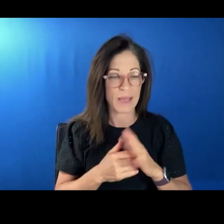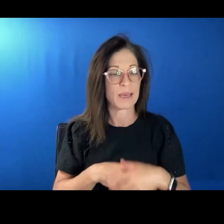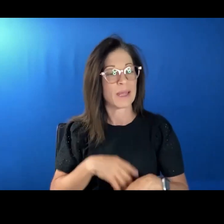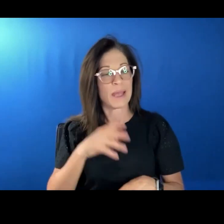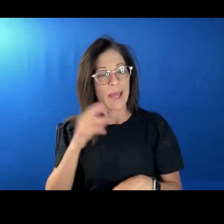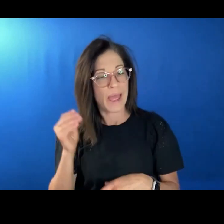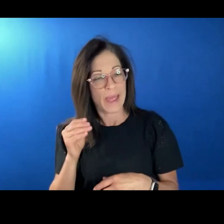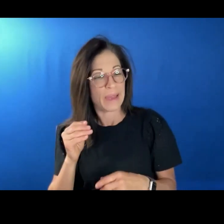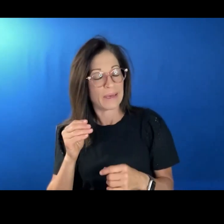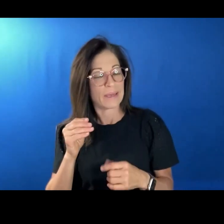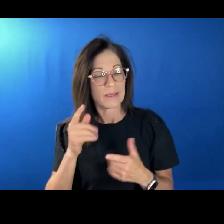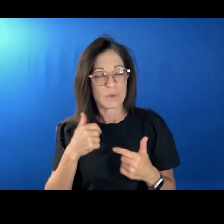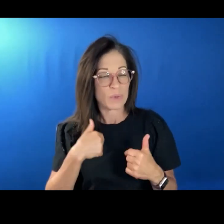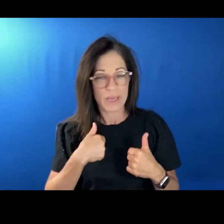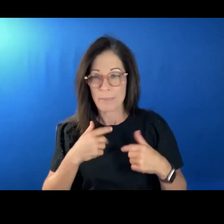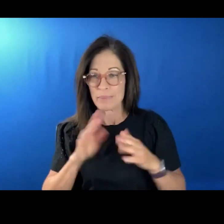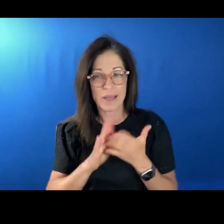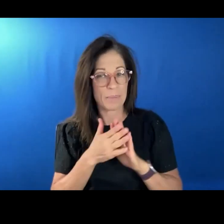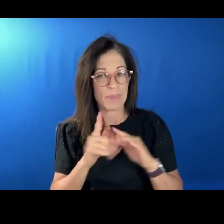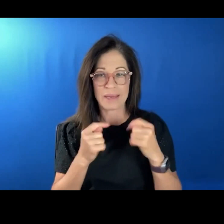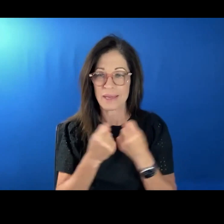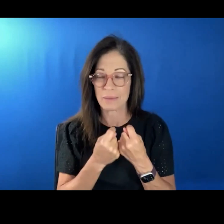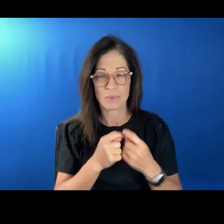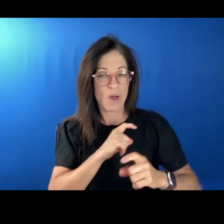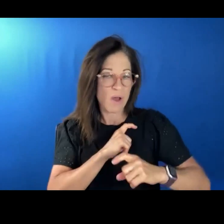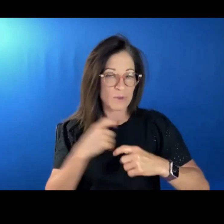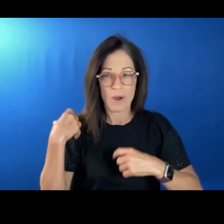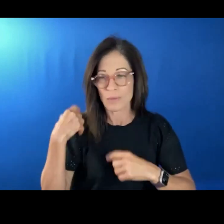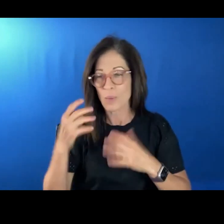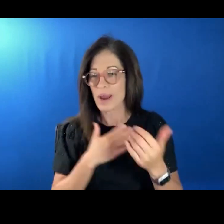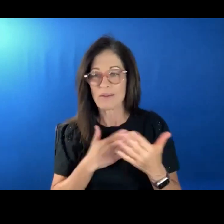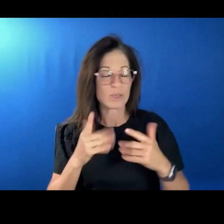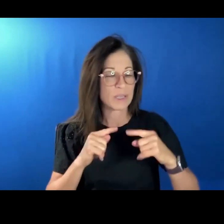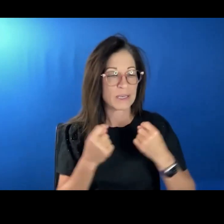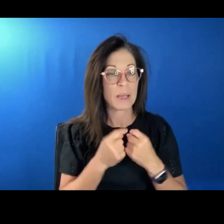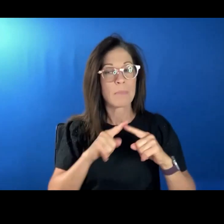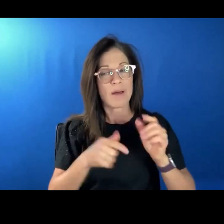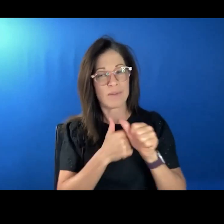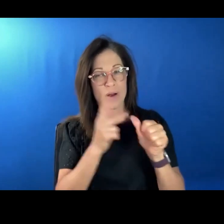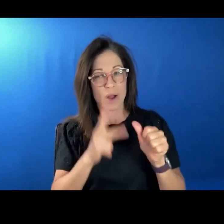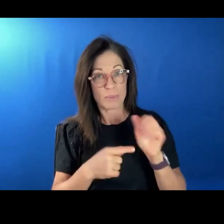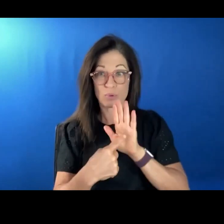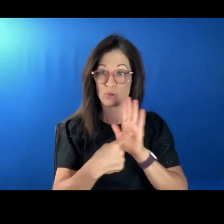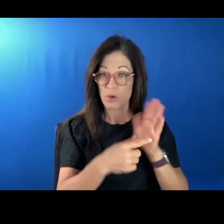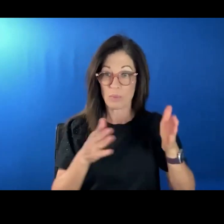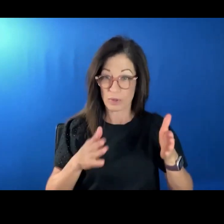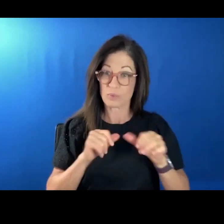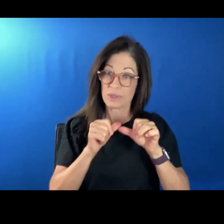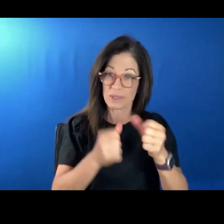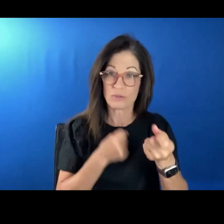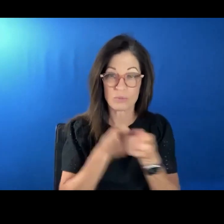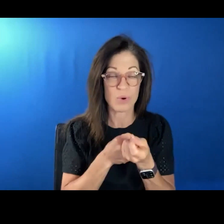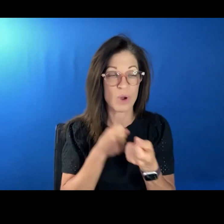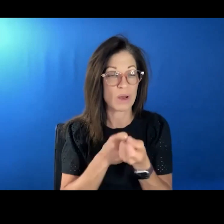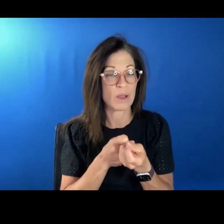of team it's made up of. But it's that follow-up to show them that we're continuing to support and